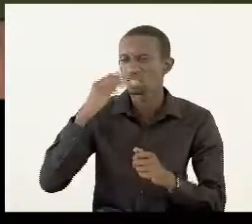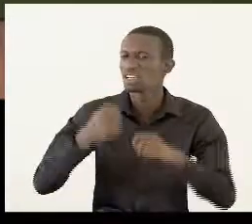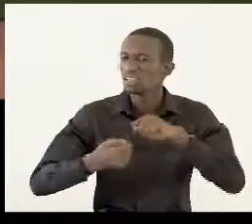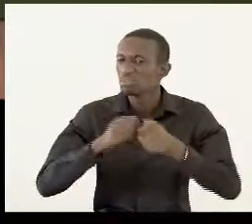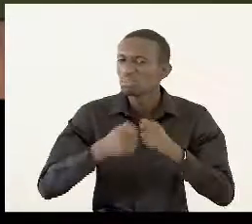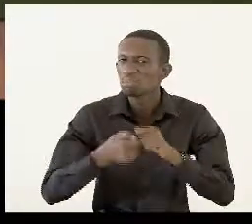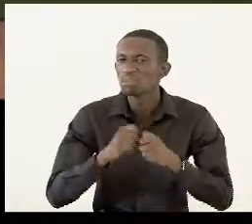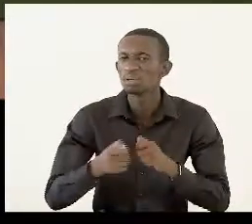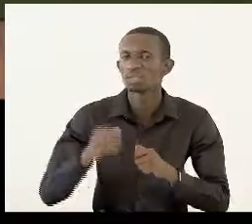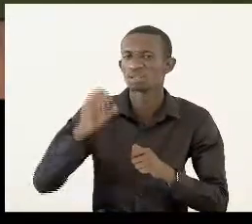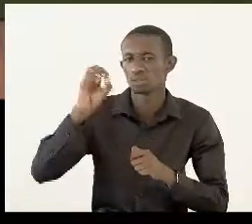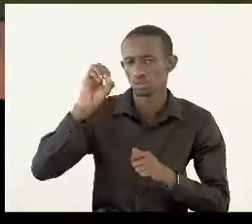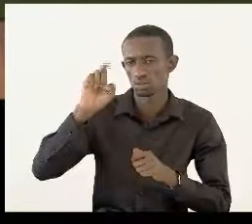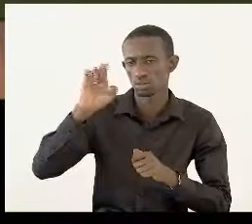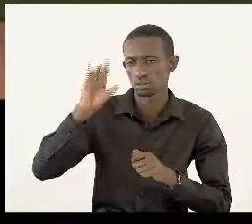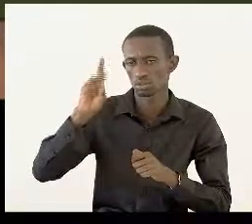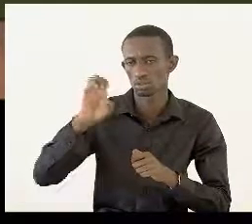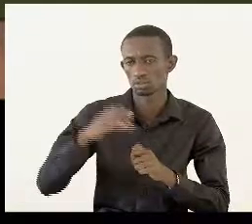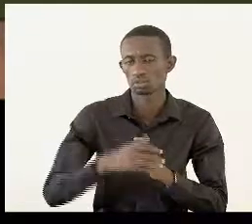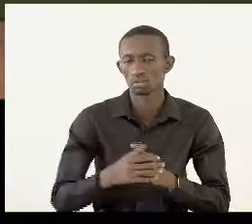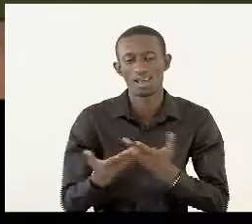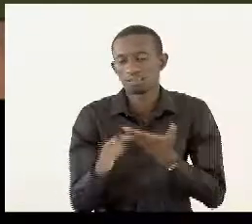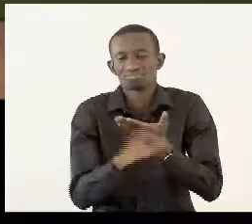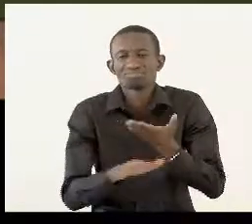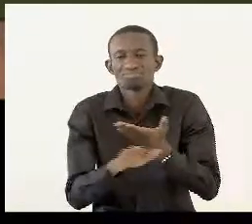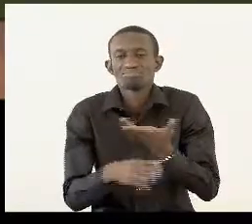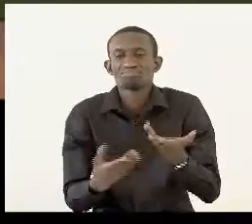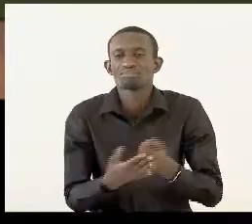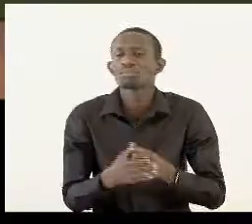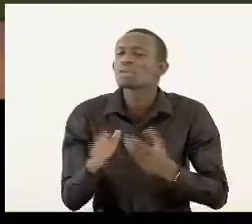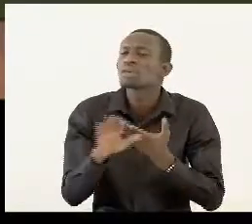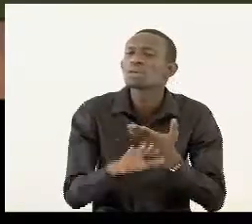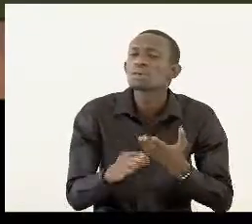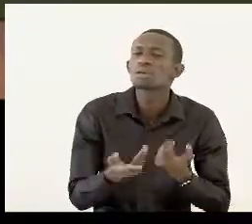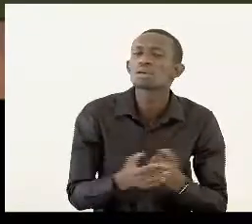are basic. So being basic, you can